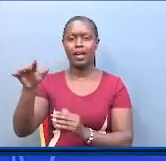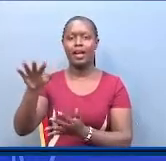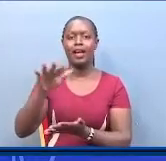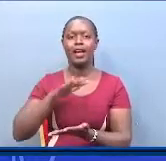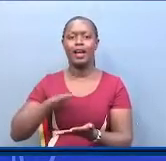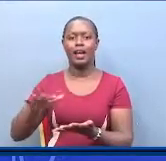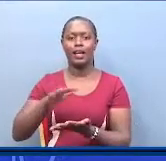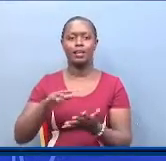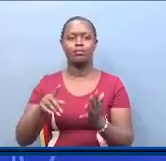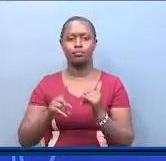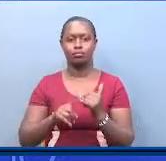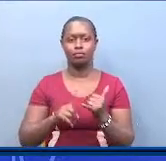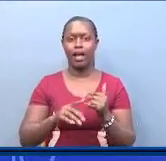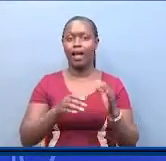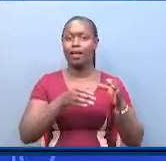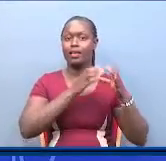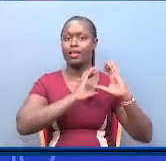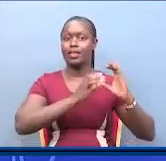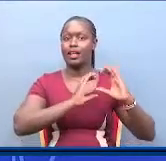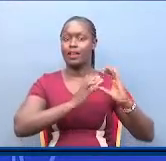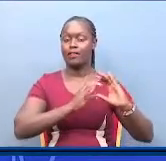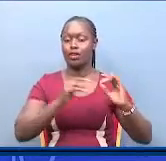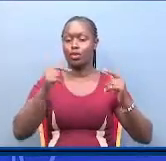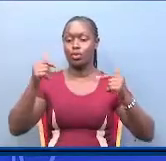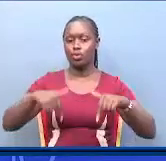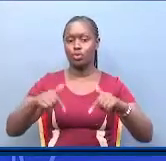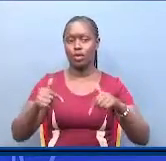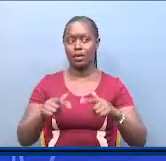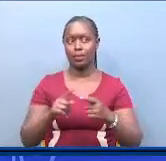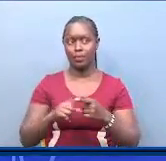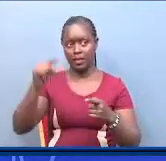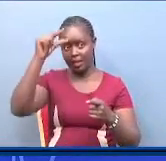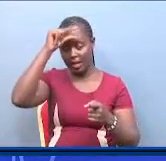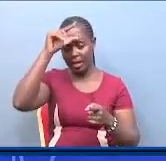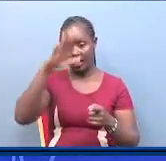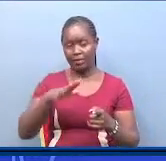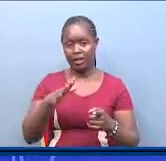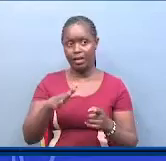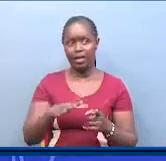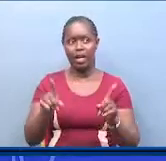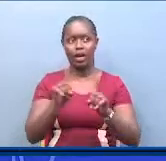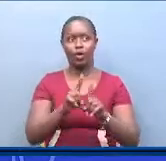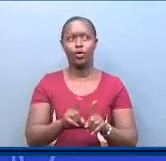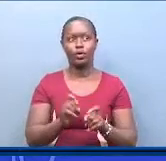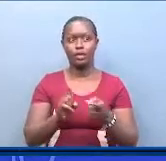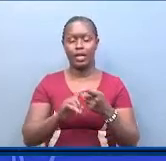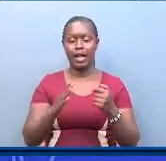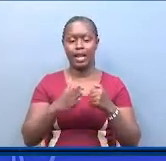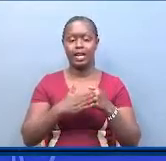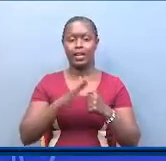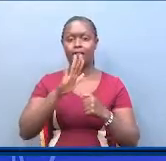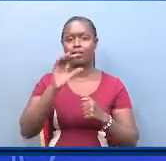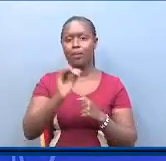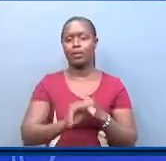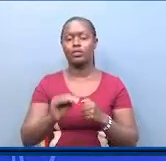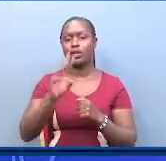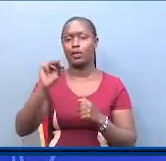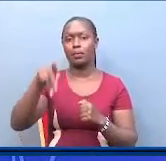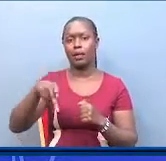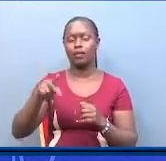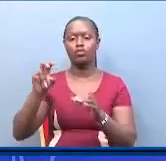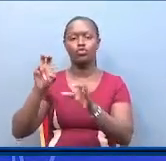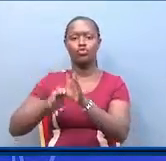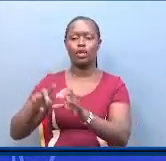like Kilifi County. Kilifi County today, the governor and 95% of the MPs are in Kenya